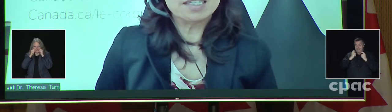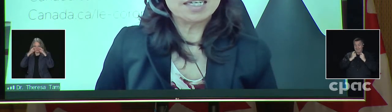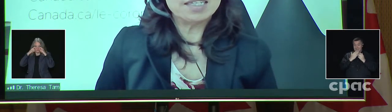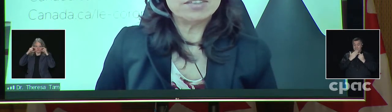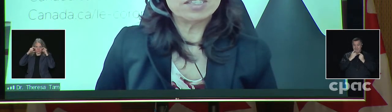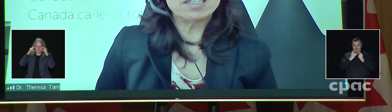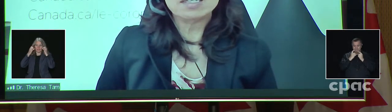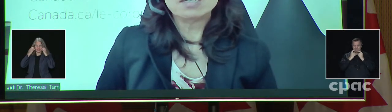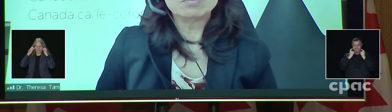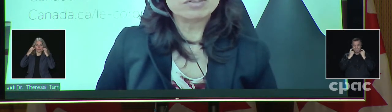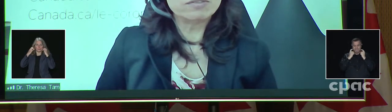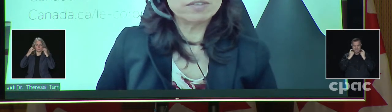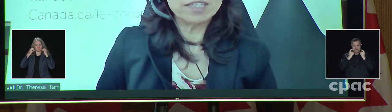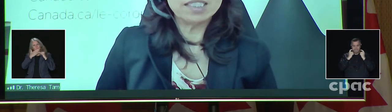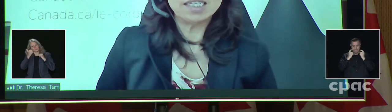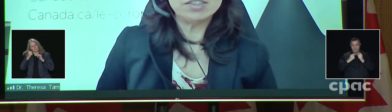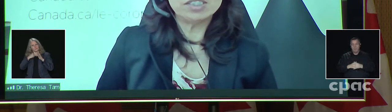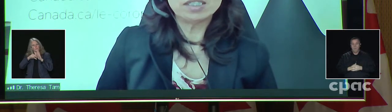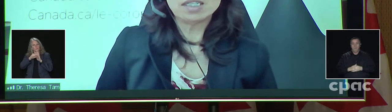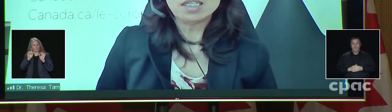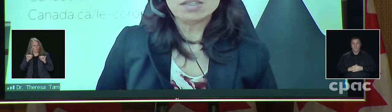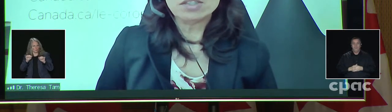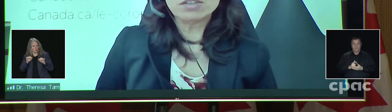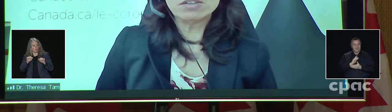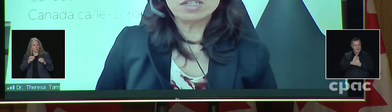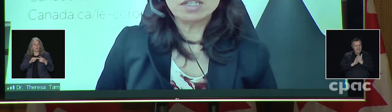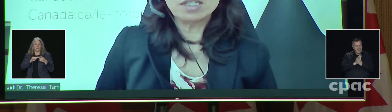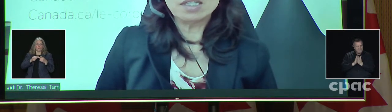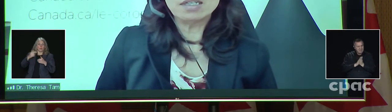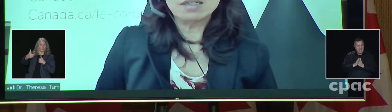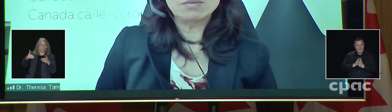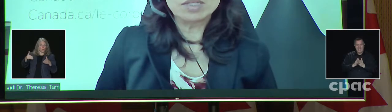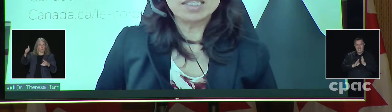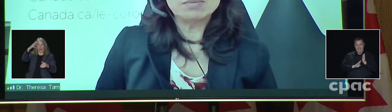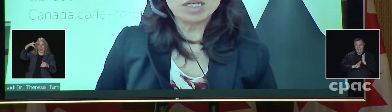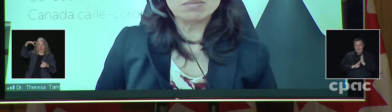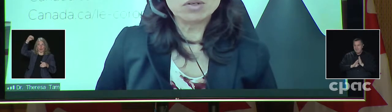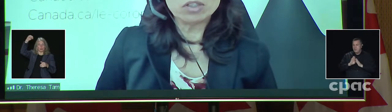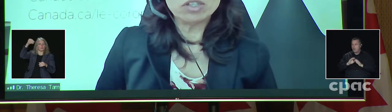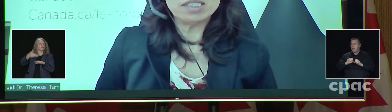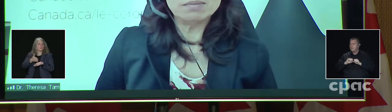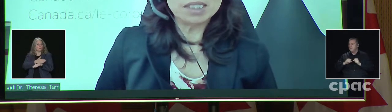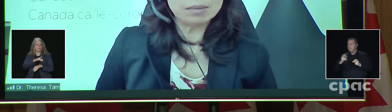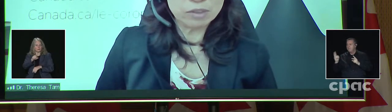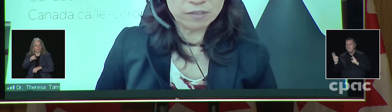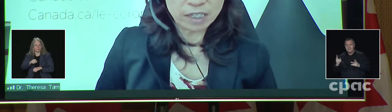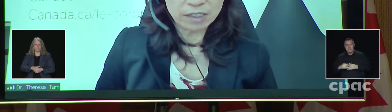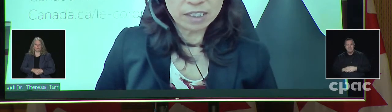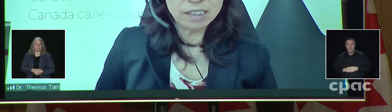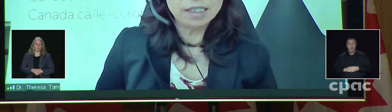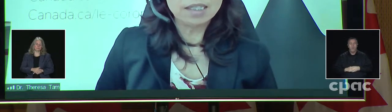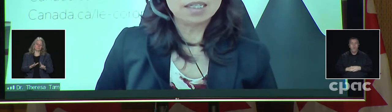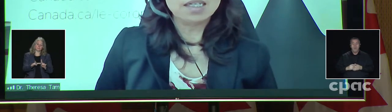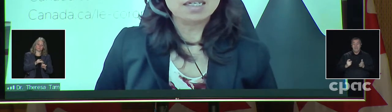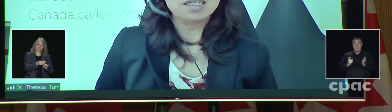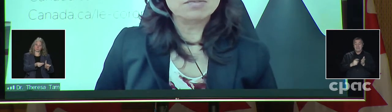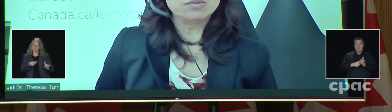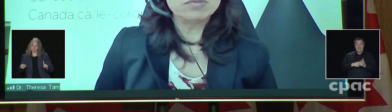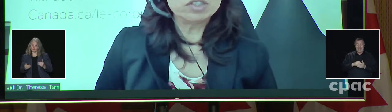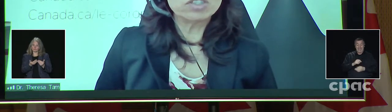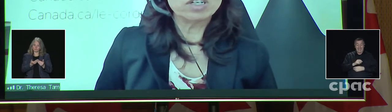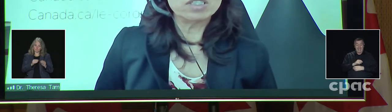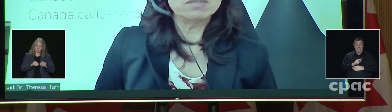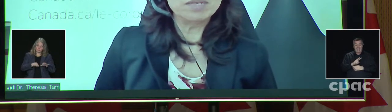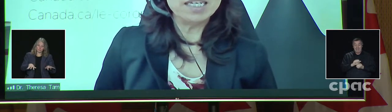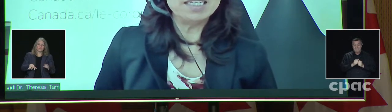can get your hands on. Improve on ventilation. So when there's a more transmissible virus,